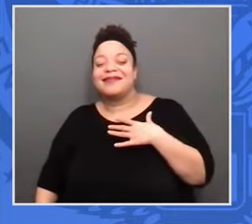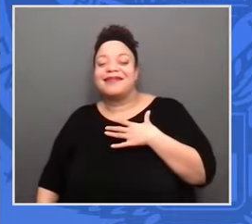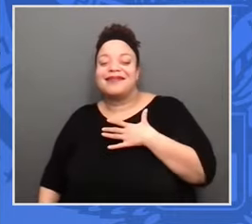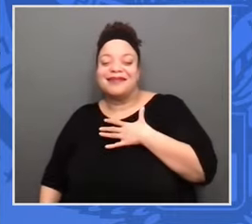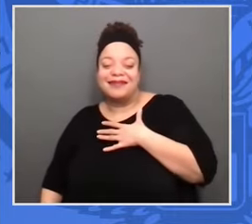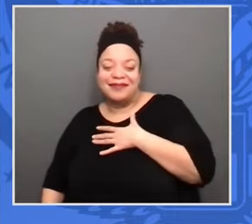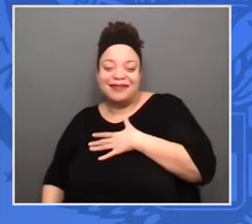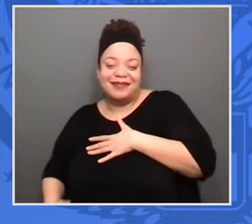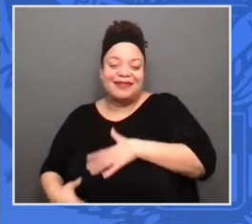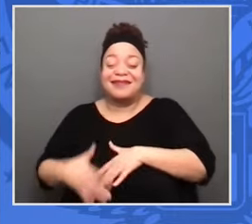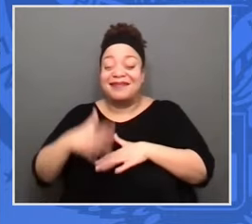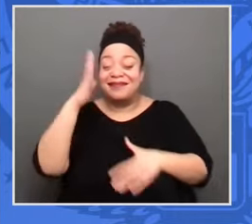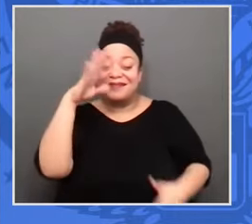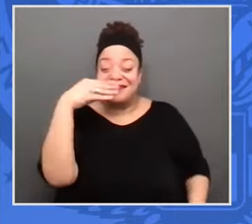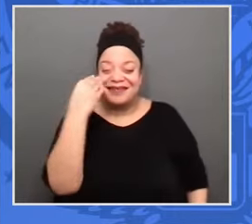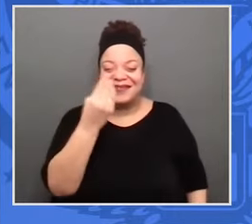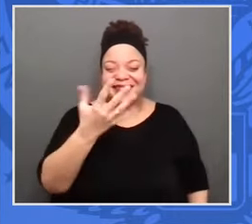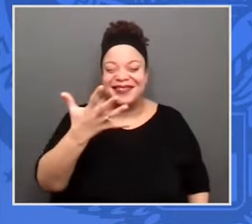It's all right.